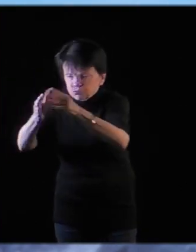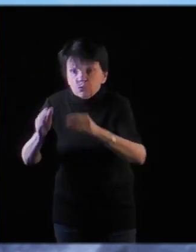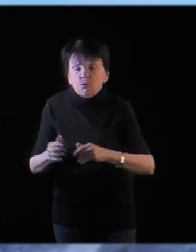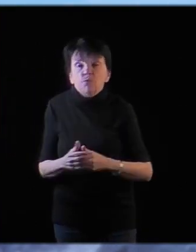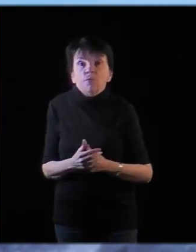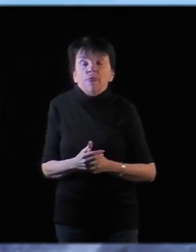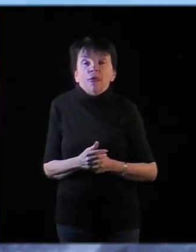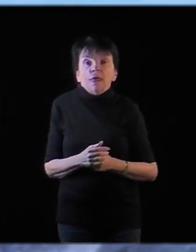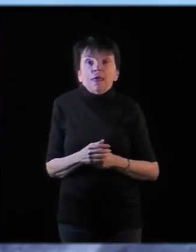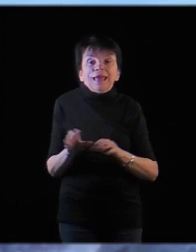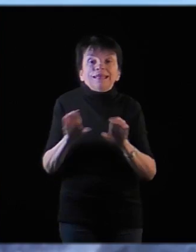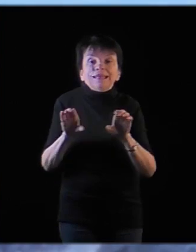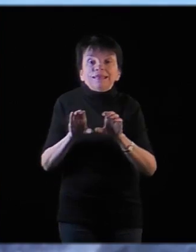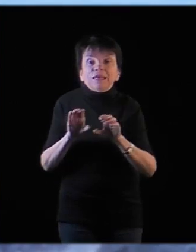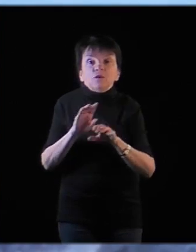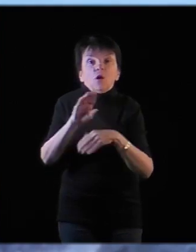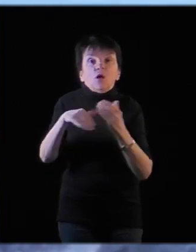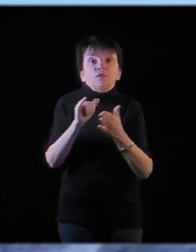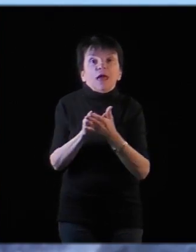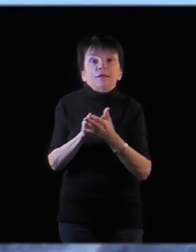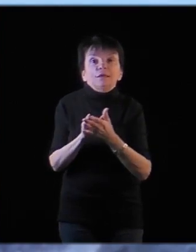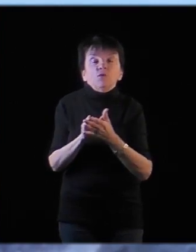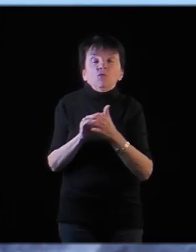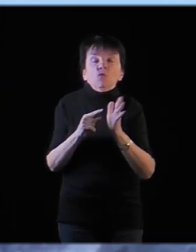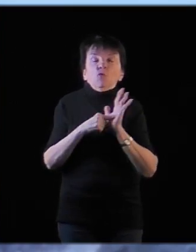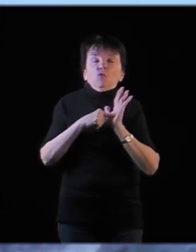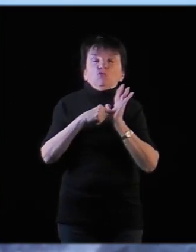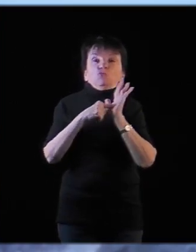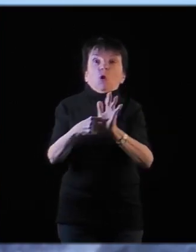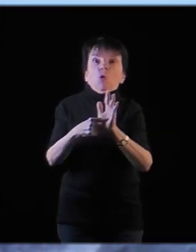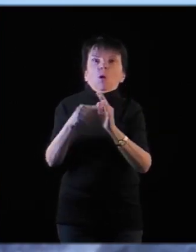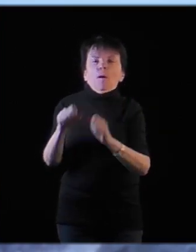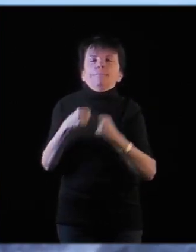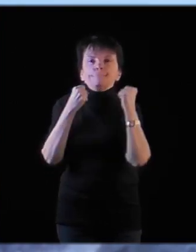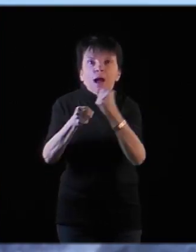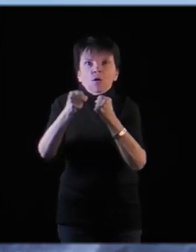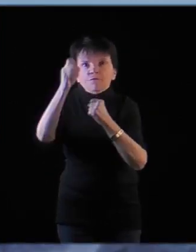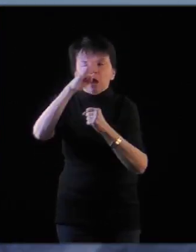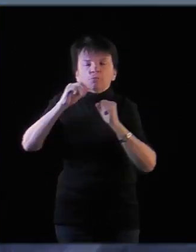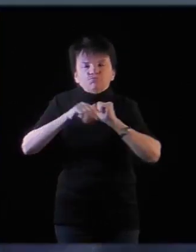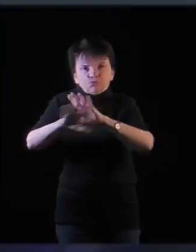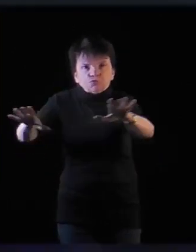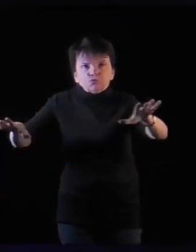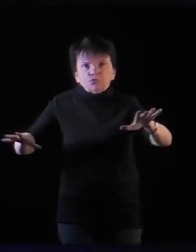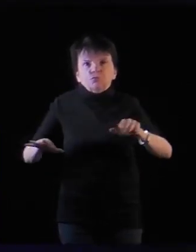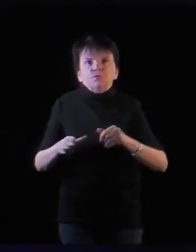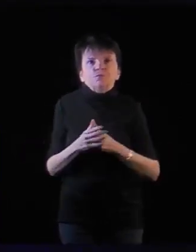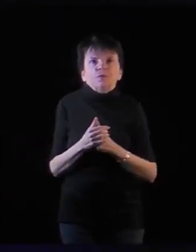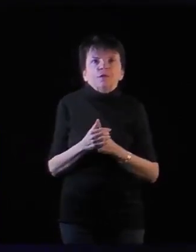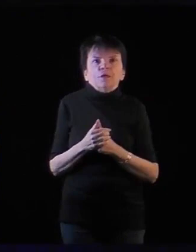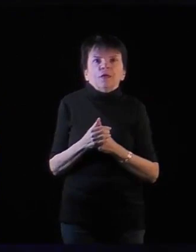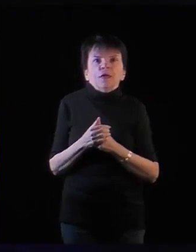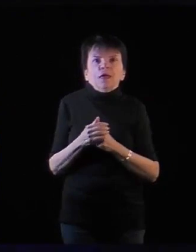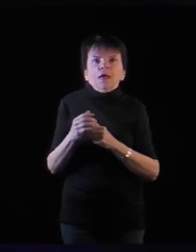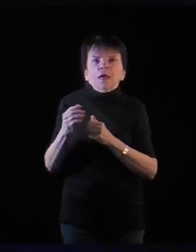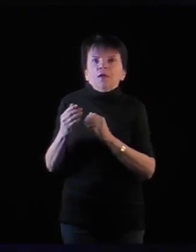of, and the power of God is evidence. The power of God flowed. The